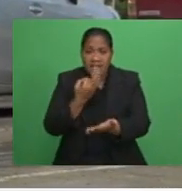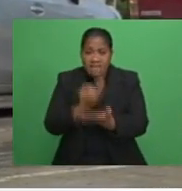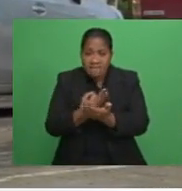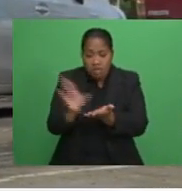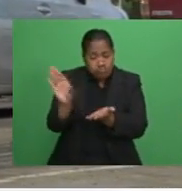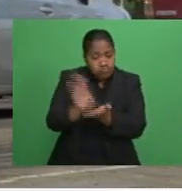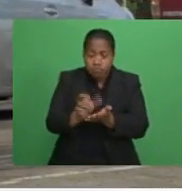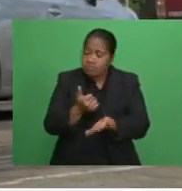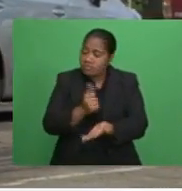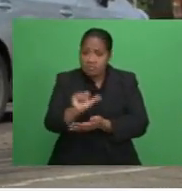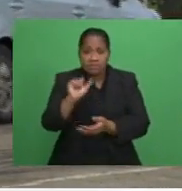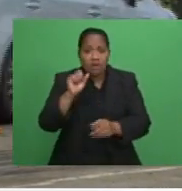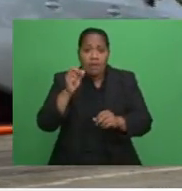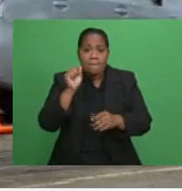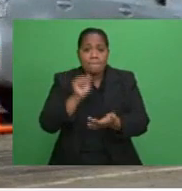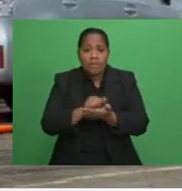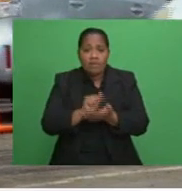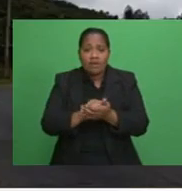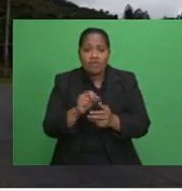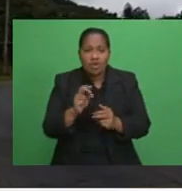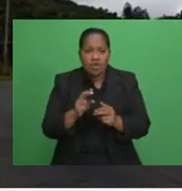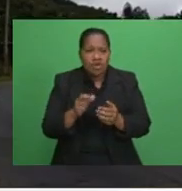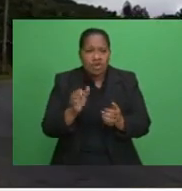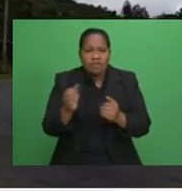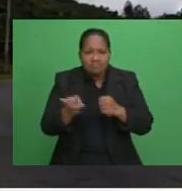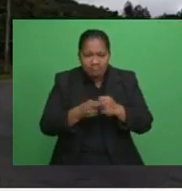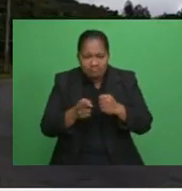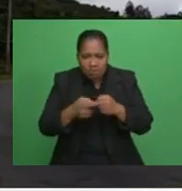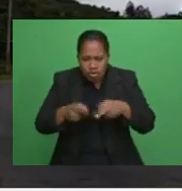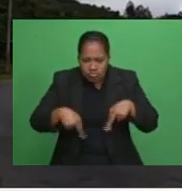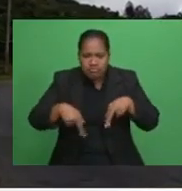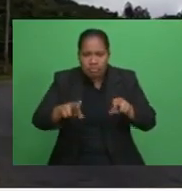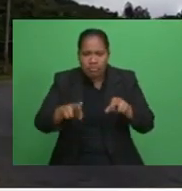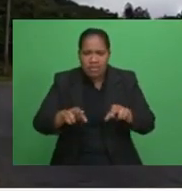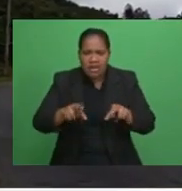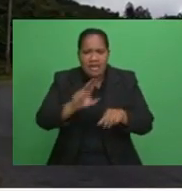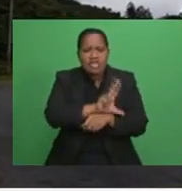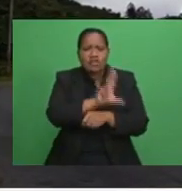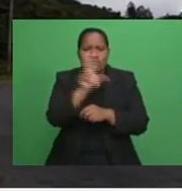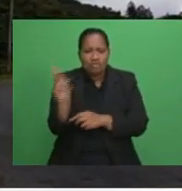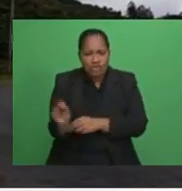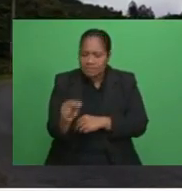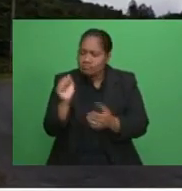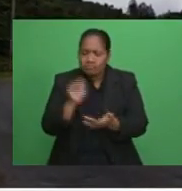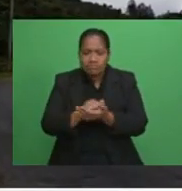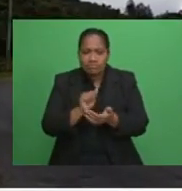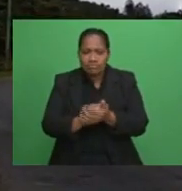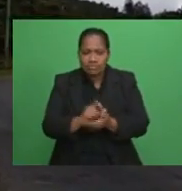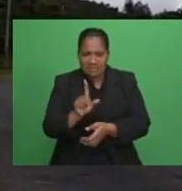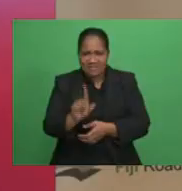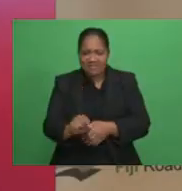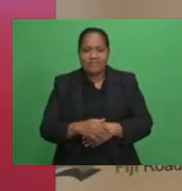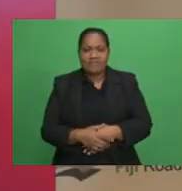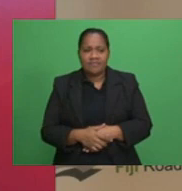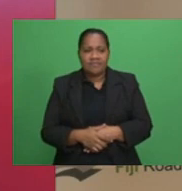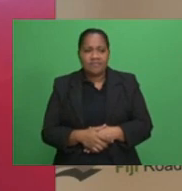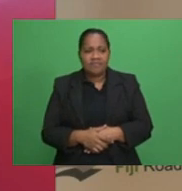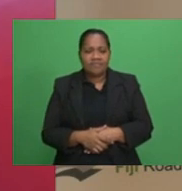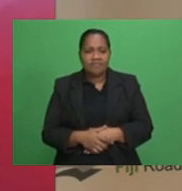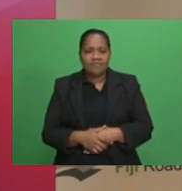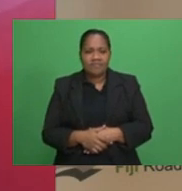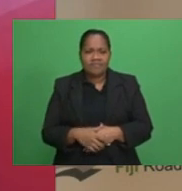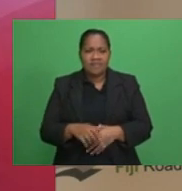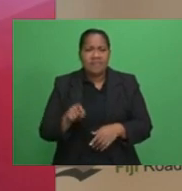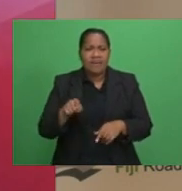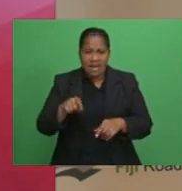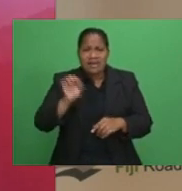infrastructure development, particularly roads and bridges. They would have done much of the road works required, much of the constructions required, and yes, they have